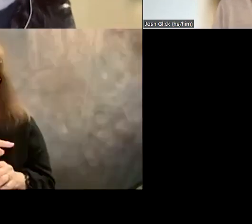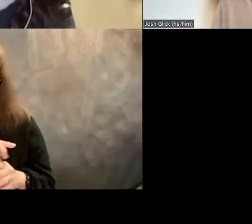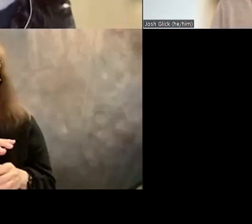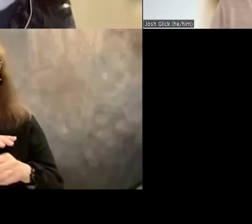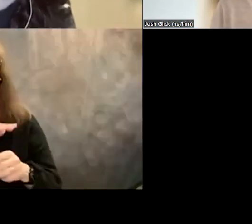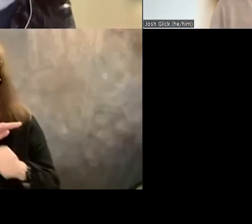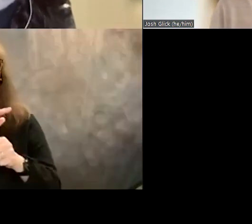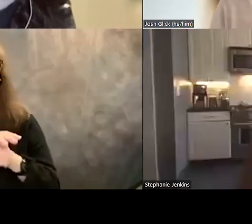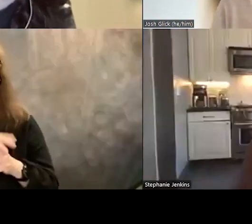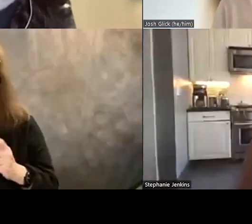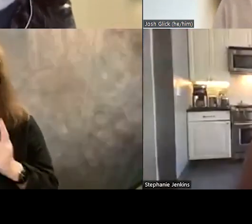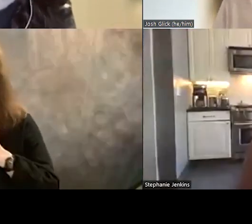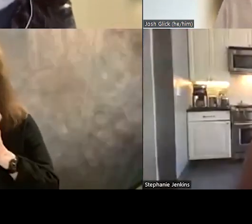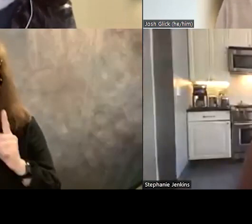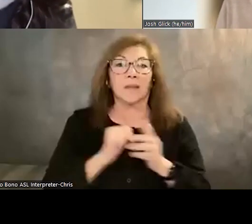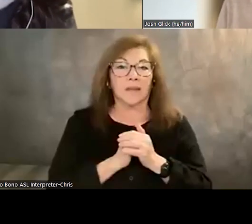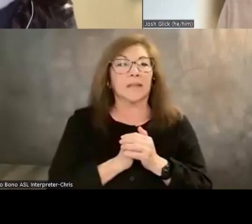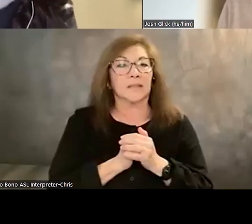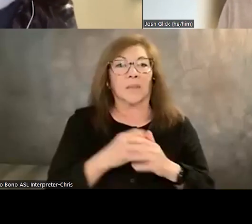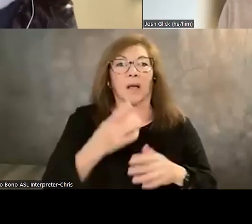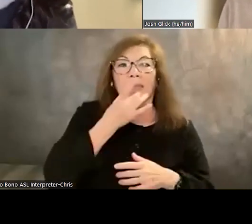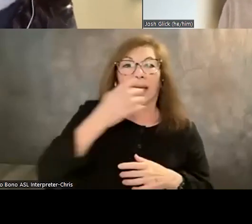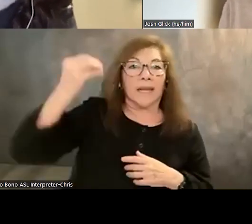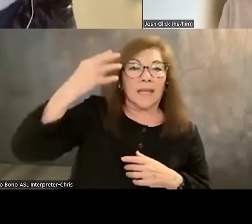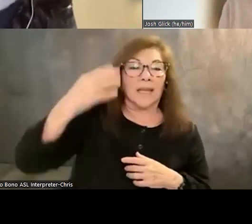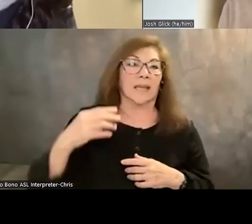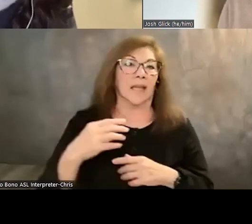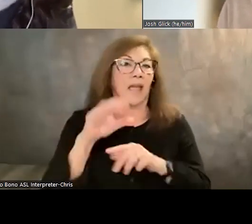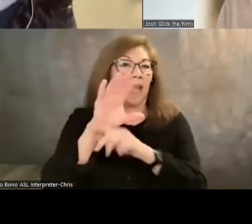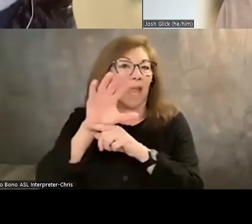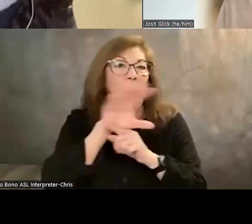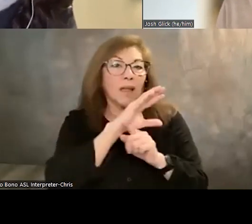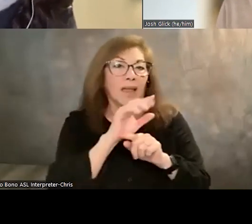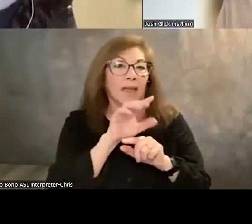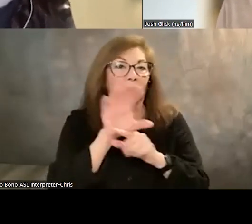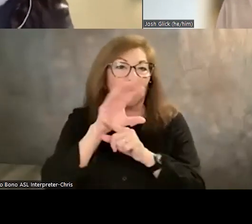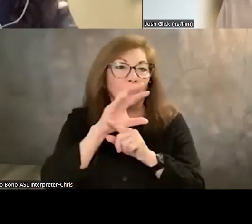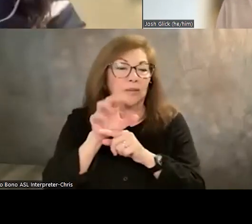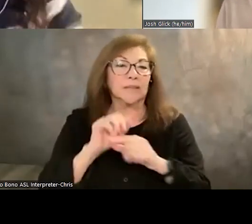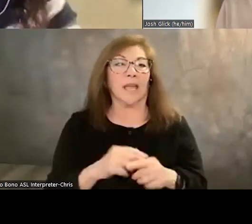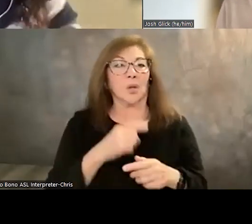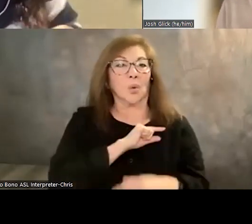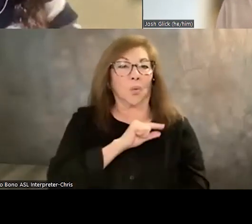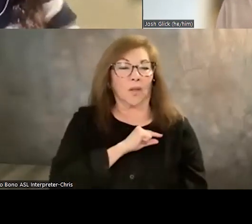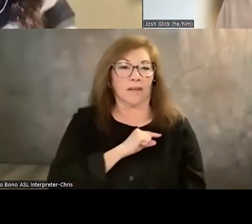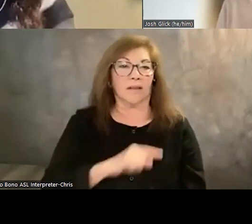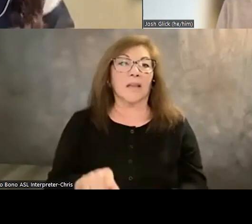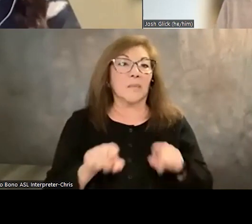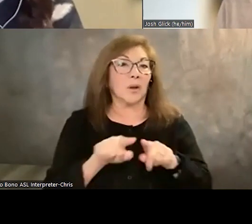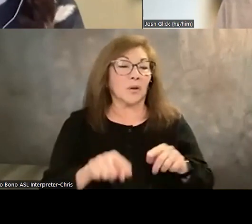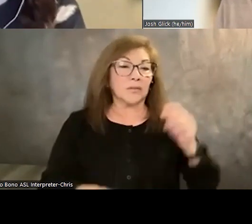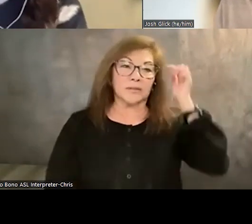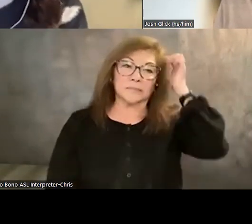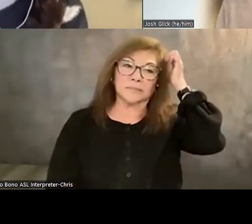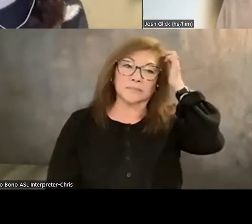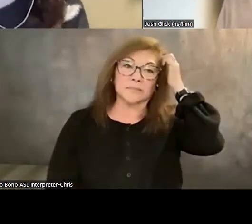about emotionality, it's about lighting, it's about camera angles, it's about camera quality. But also, you know, we